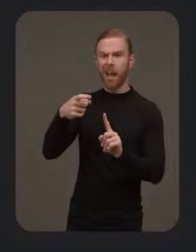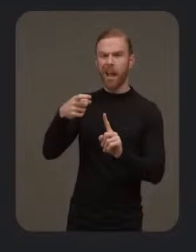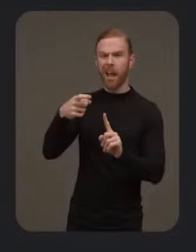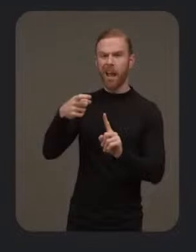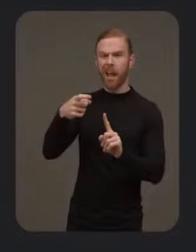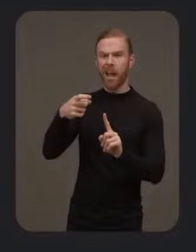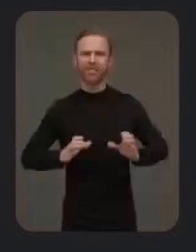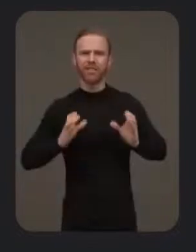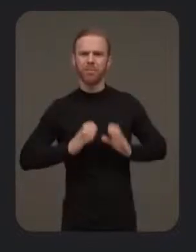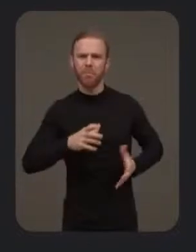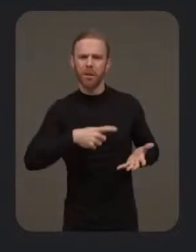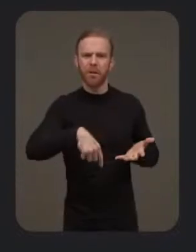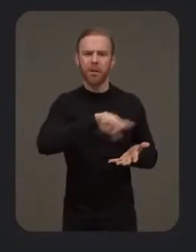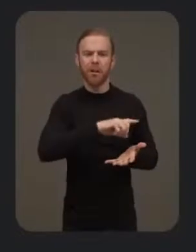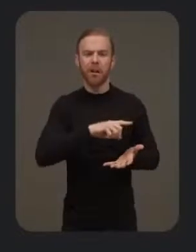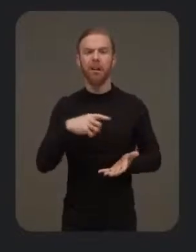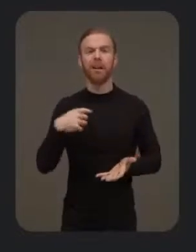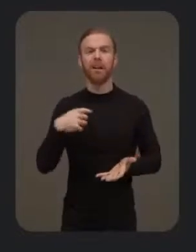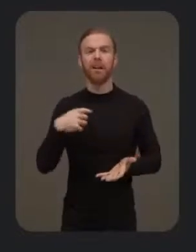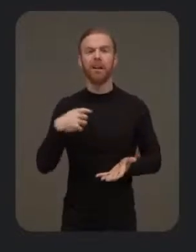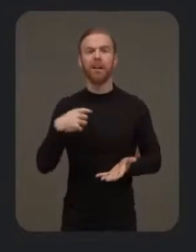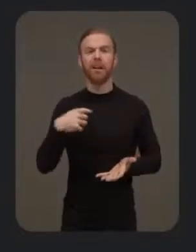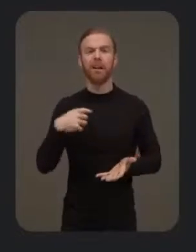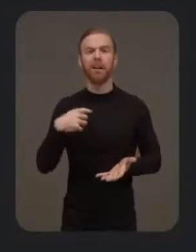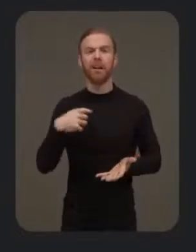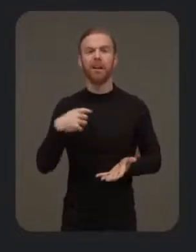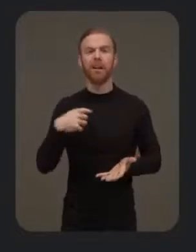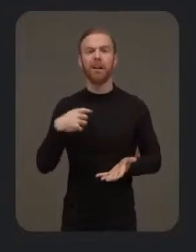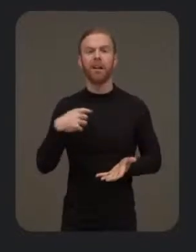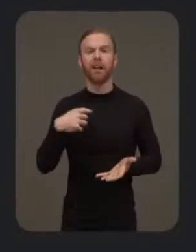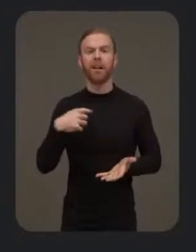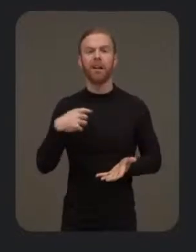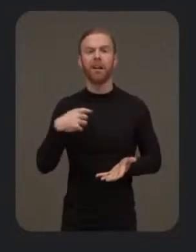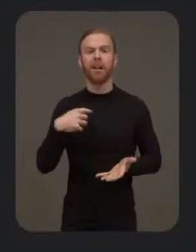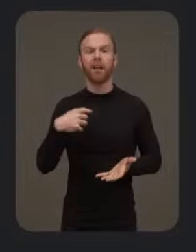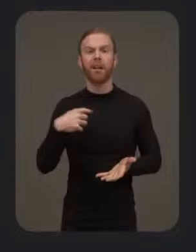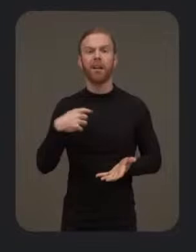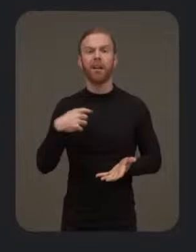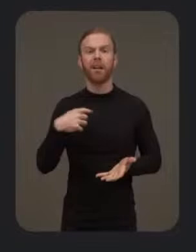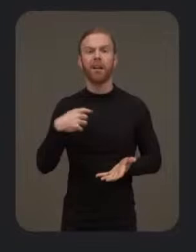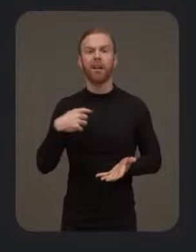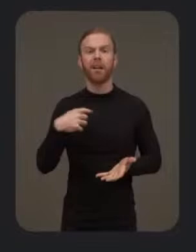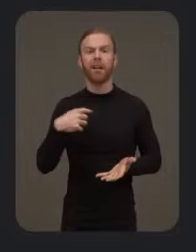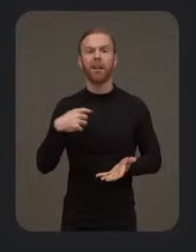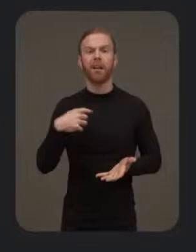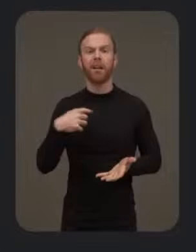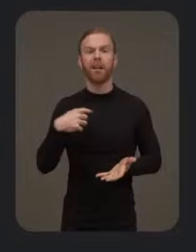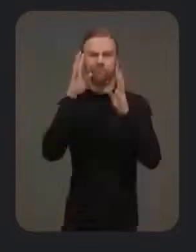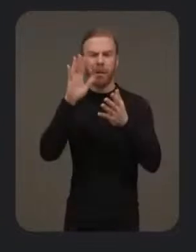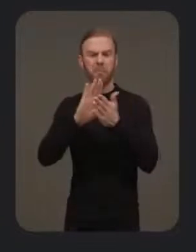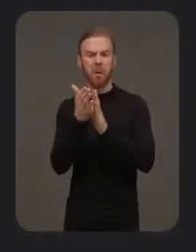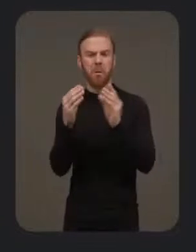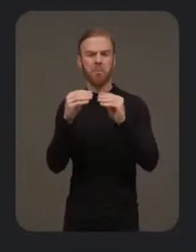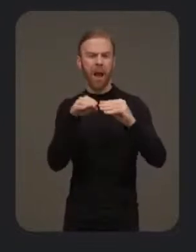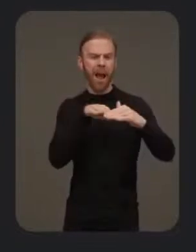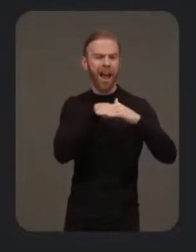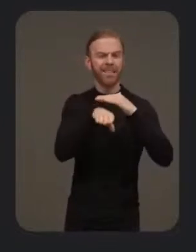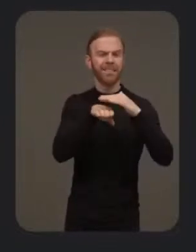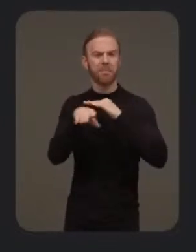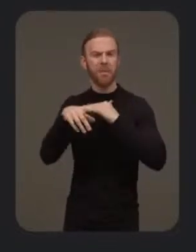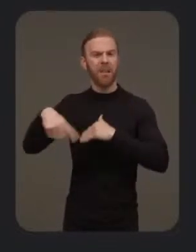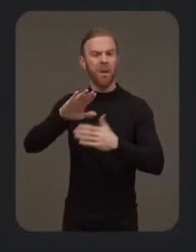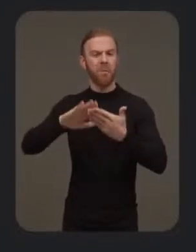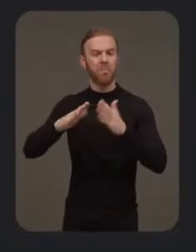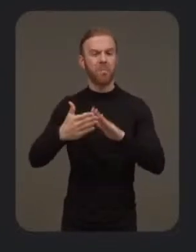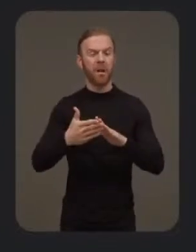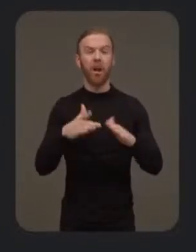conversations. We have been really enjoying taking the latest and greatest technology and making that accessible to our entire community. Getting early